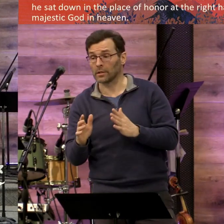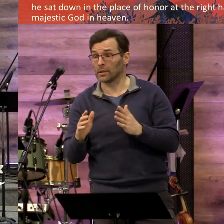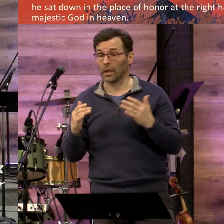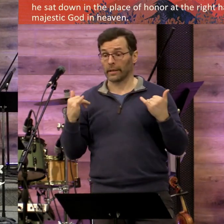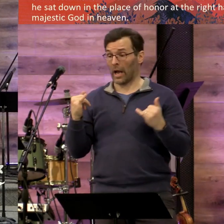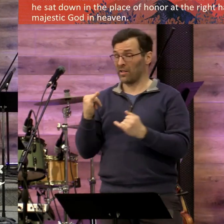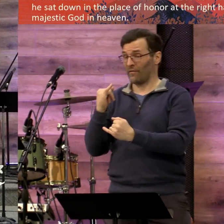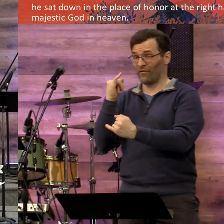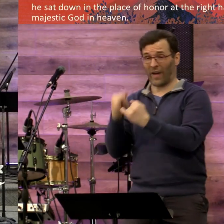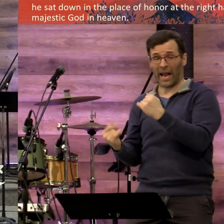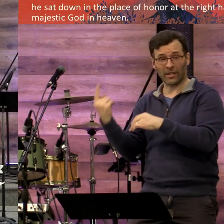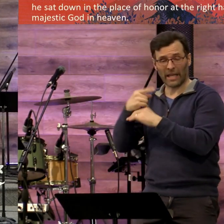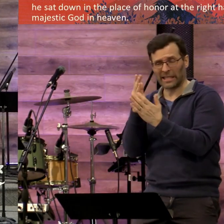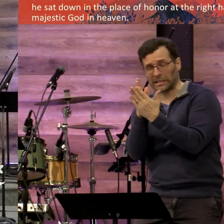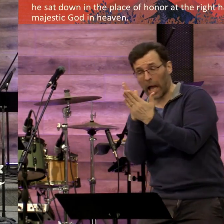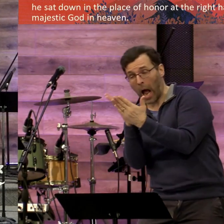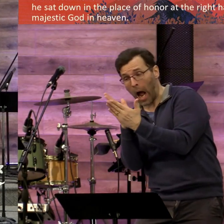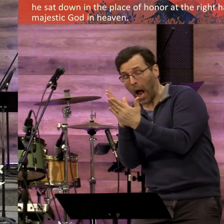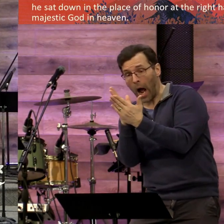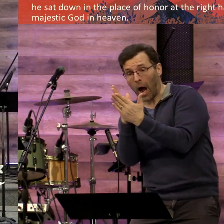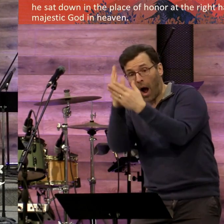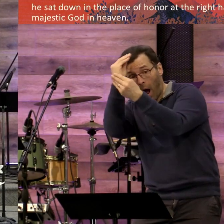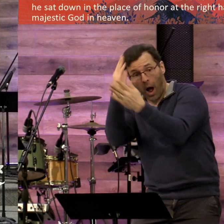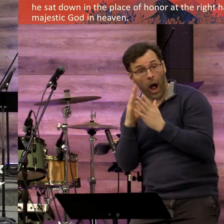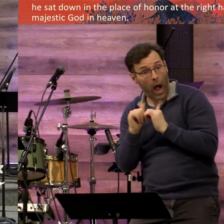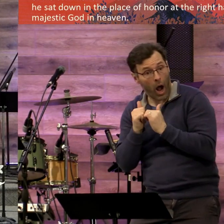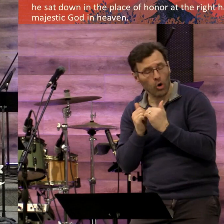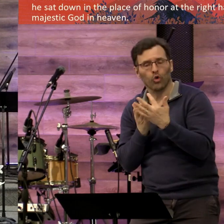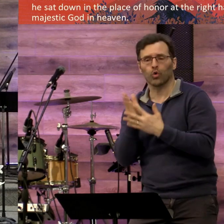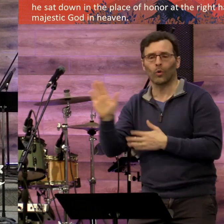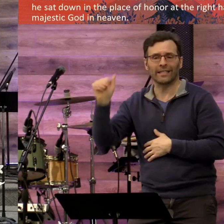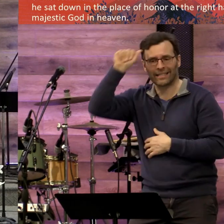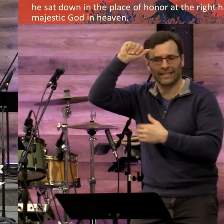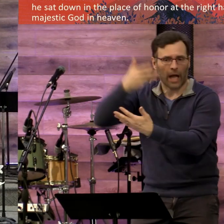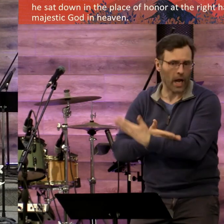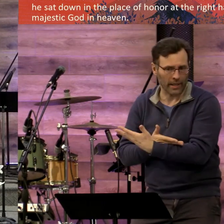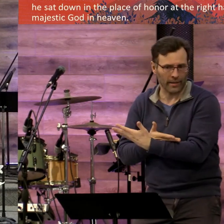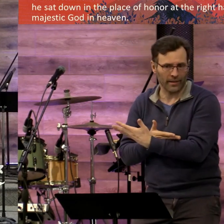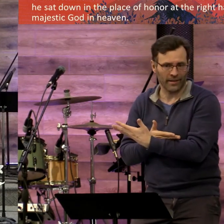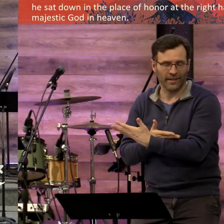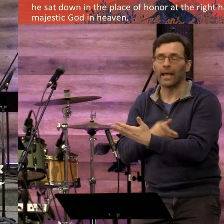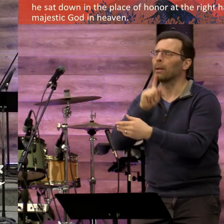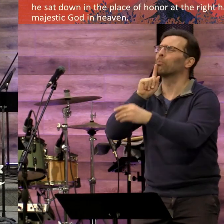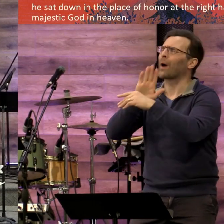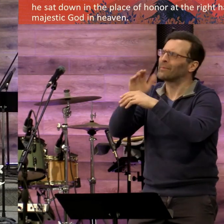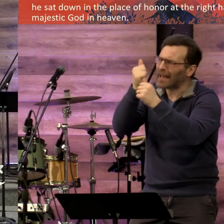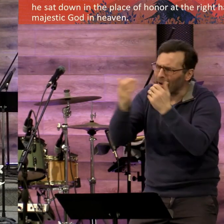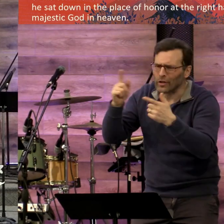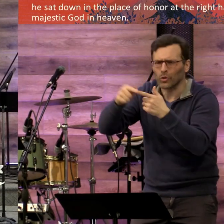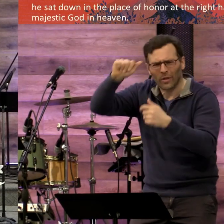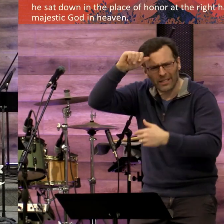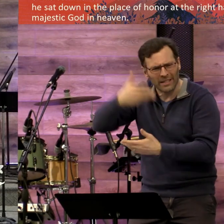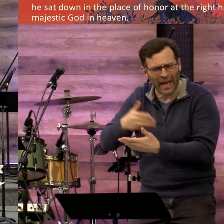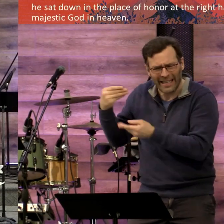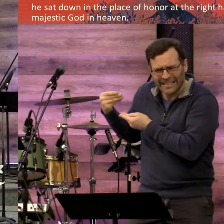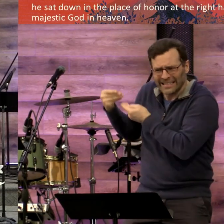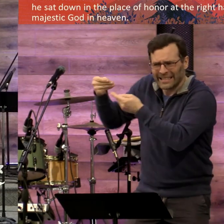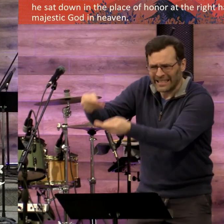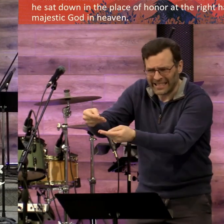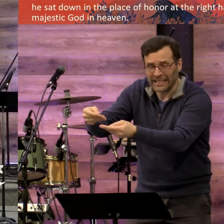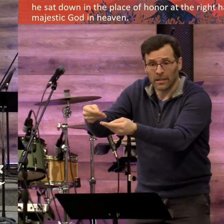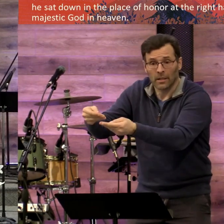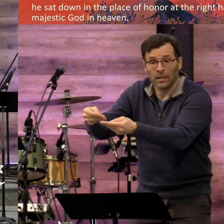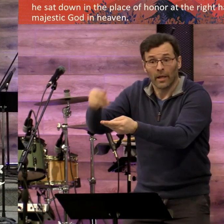these final days, he has spoken to us through his Son. God promised everything to the Son as an inheritance, and through the Son